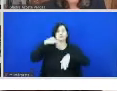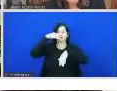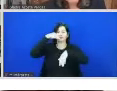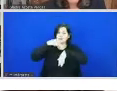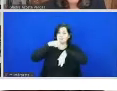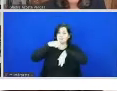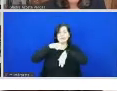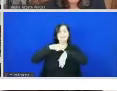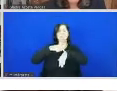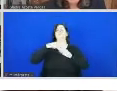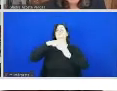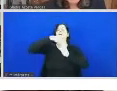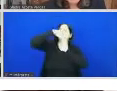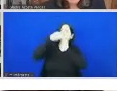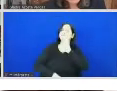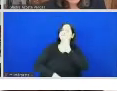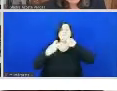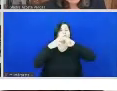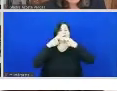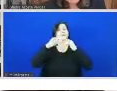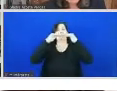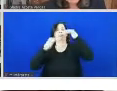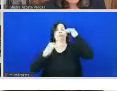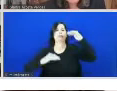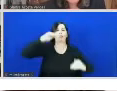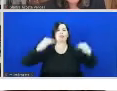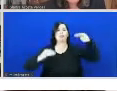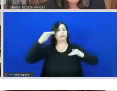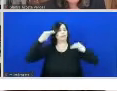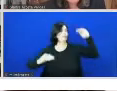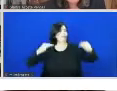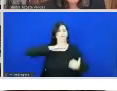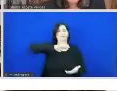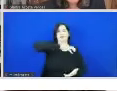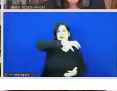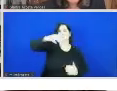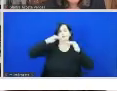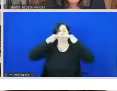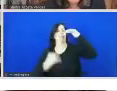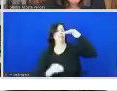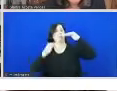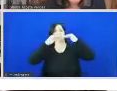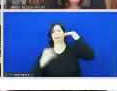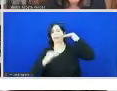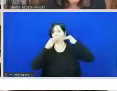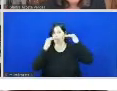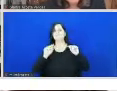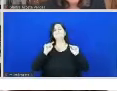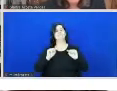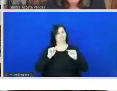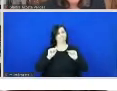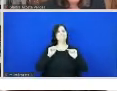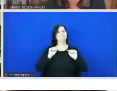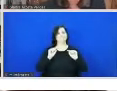the principle of listening to, investing in, and believing what women